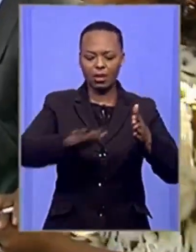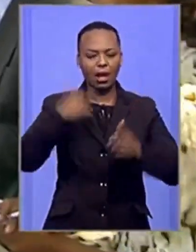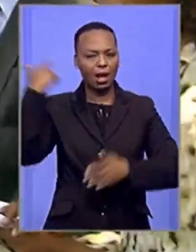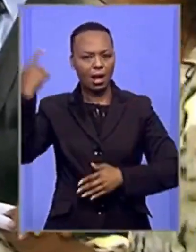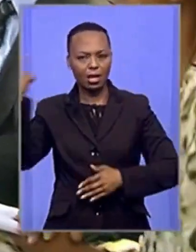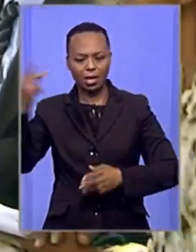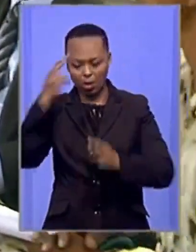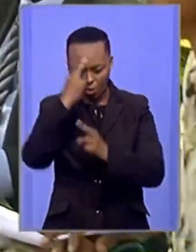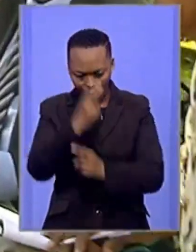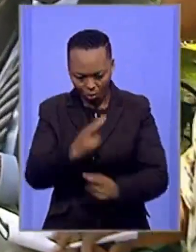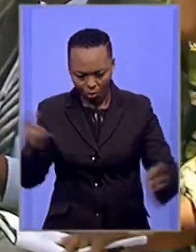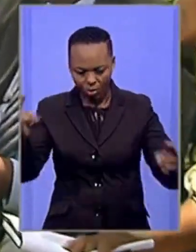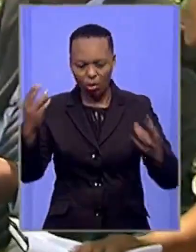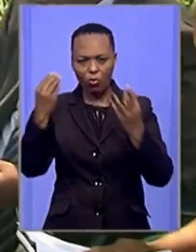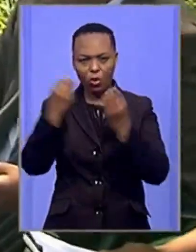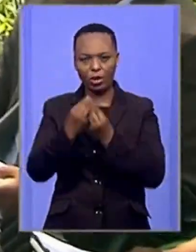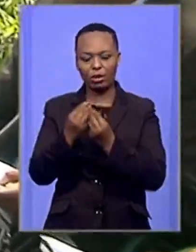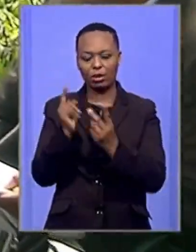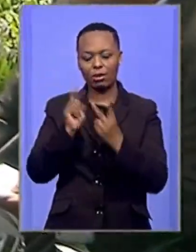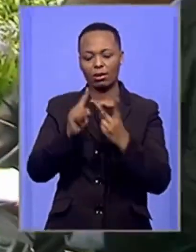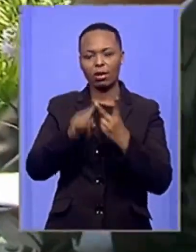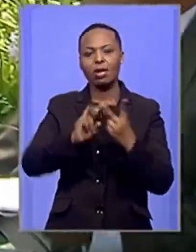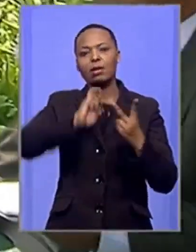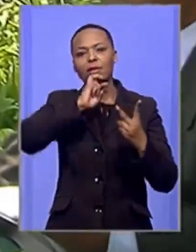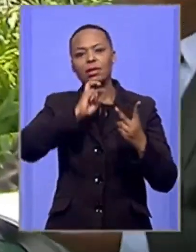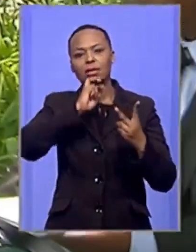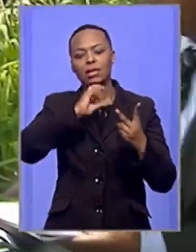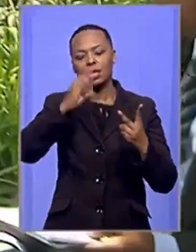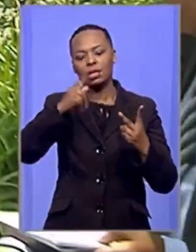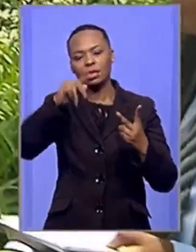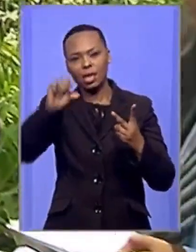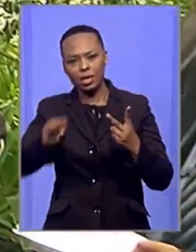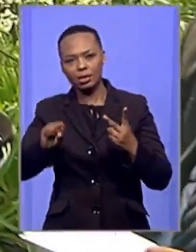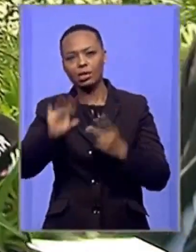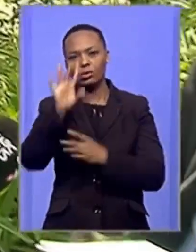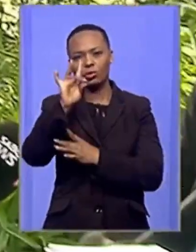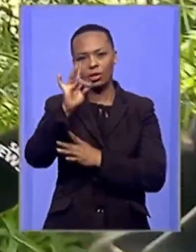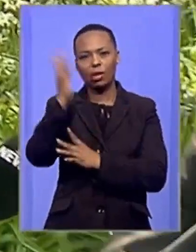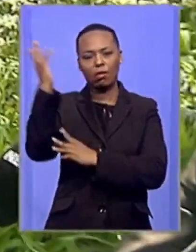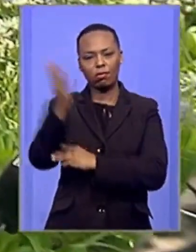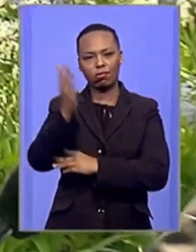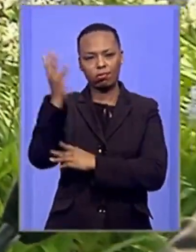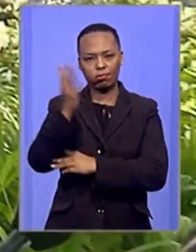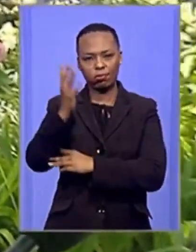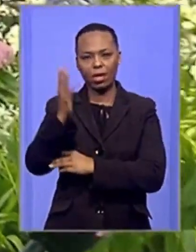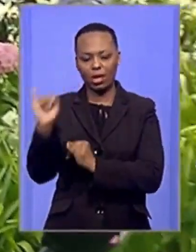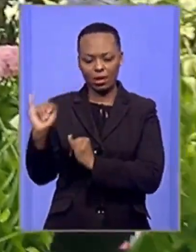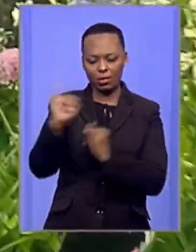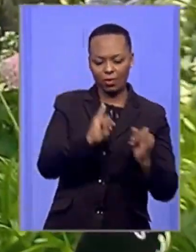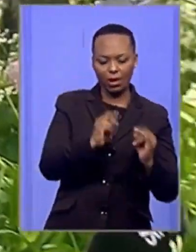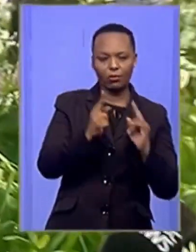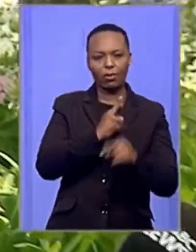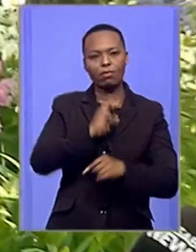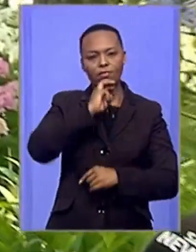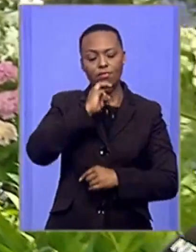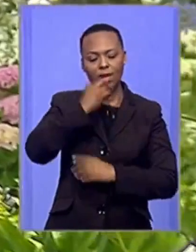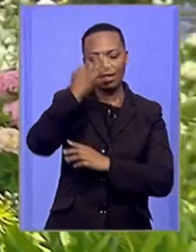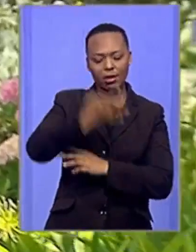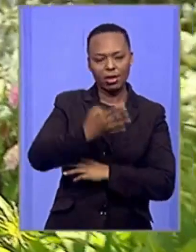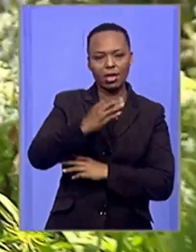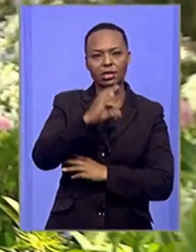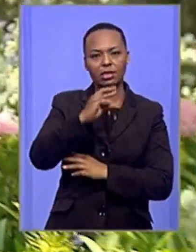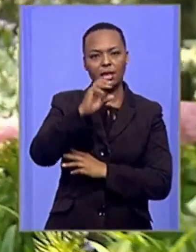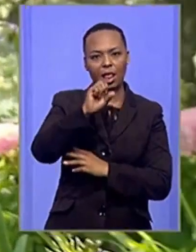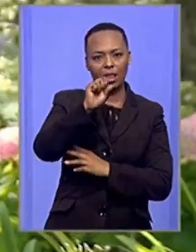honour with His Majesty the King. There will be the state banquet on Tuesday evening, hosted by His Majesty the King and the Queen Consort, and the President